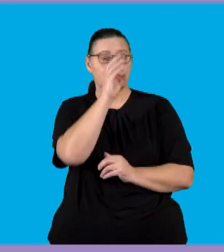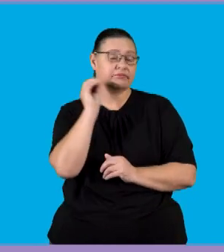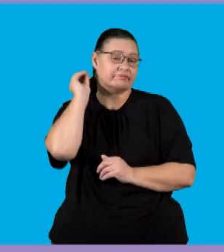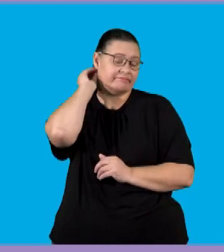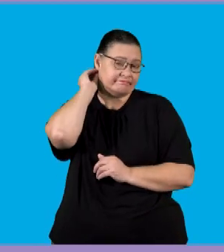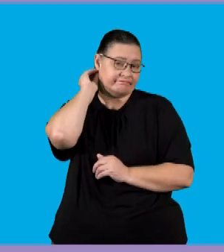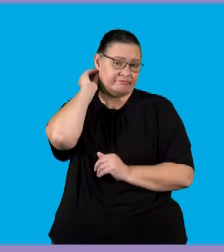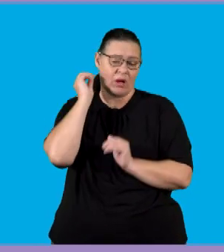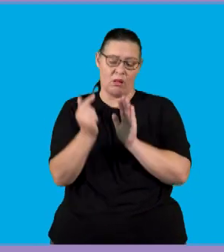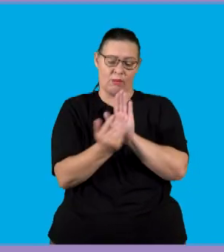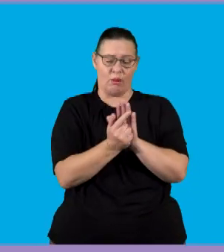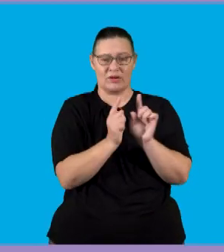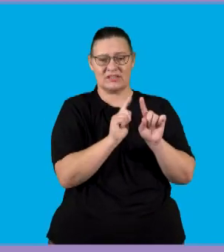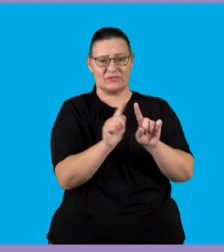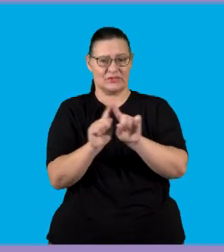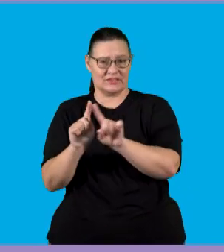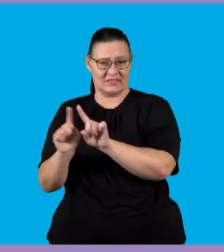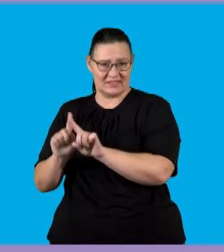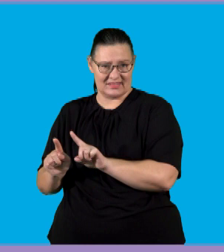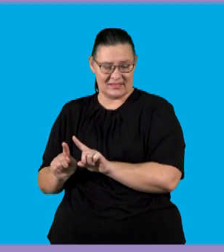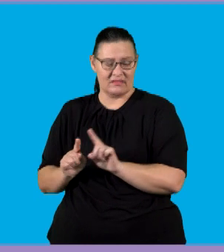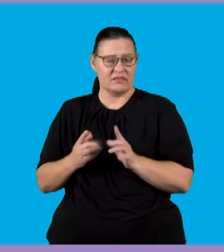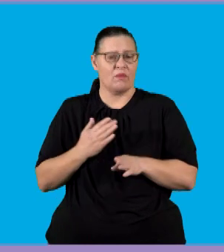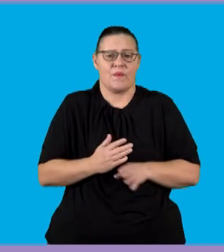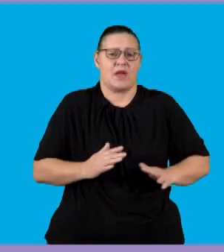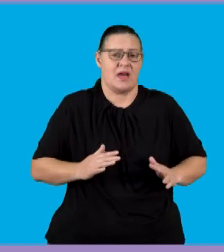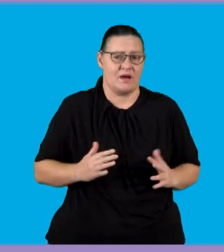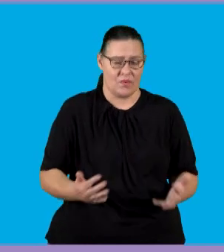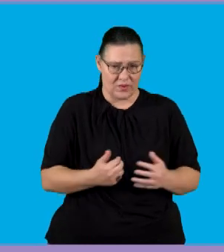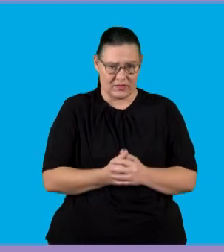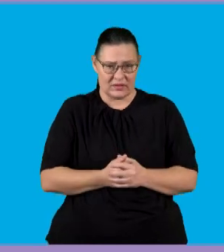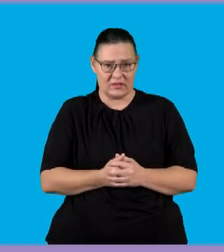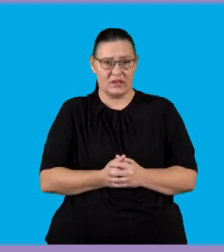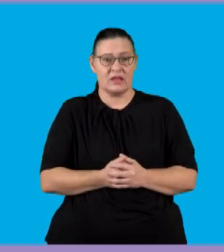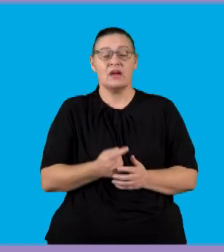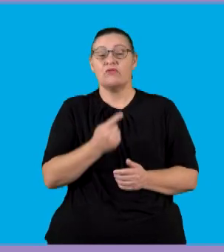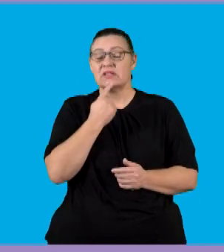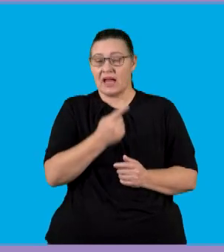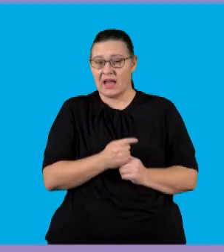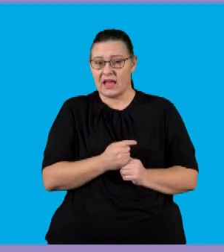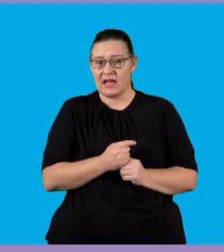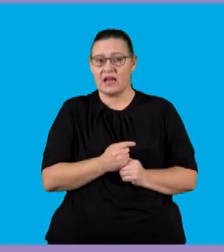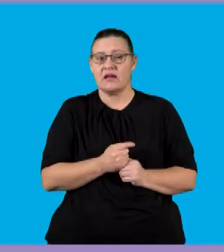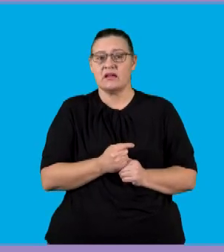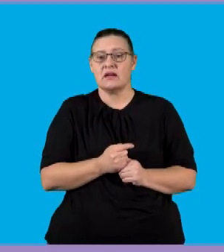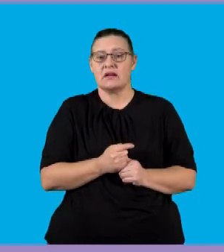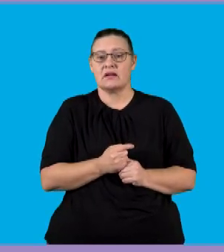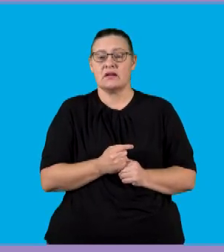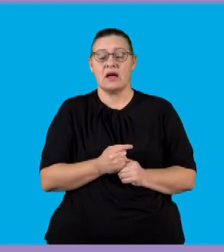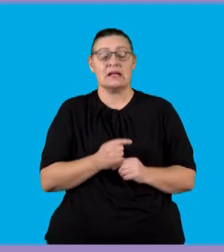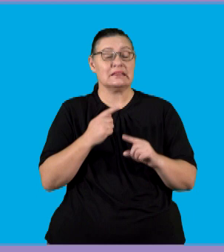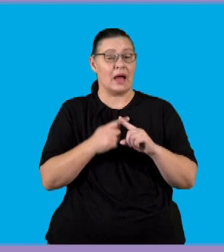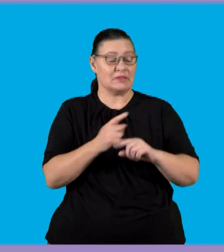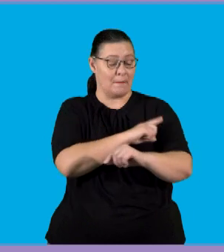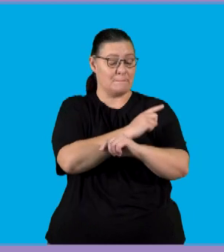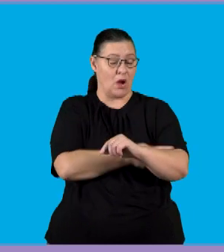reminder of those laws and how they work. So remember, when we are multiplying exponents of the same, when